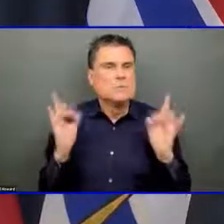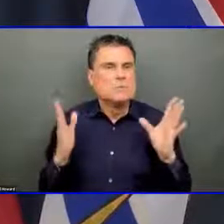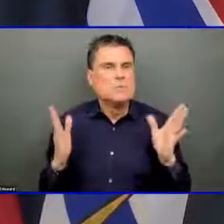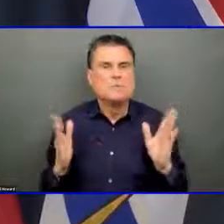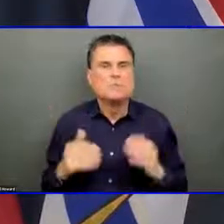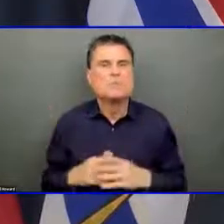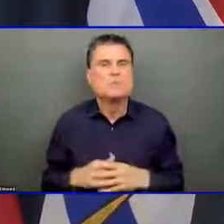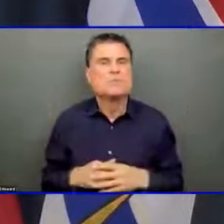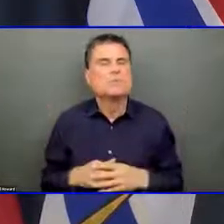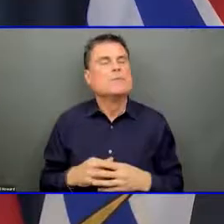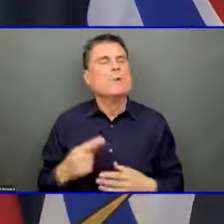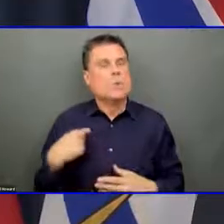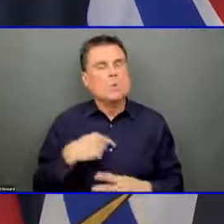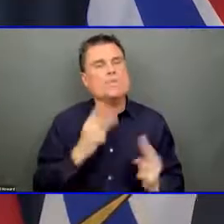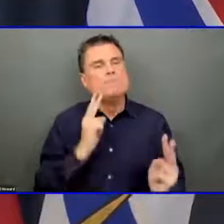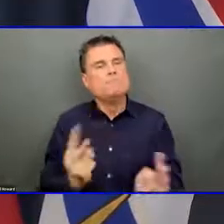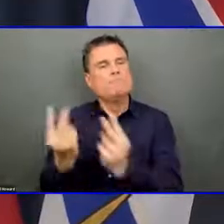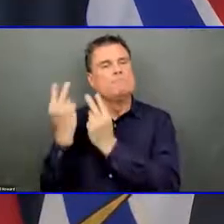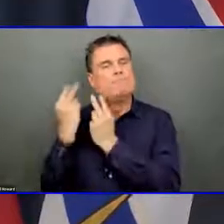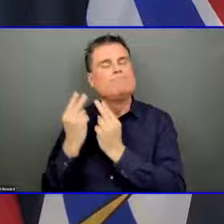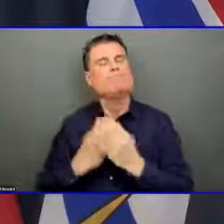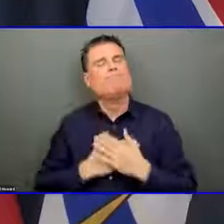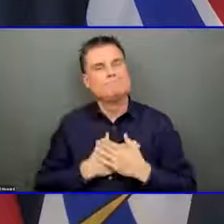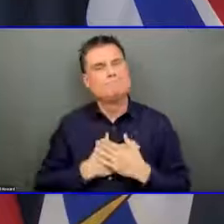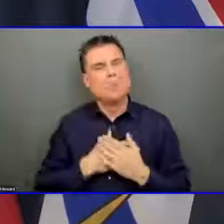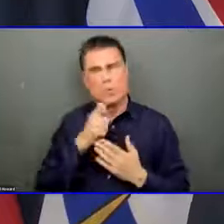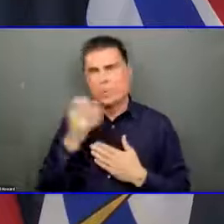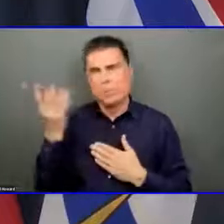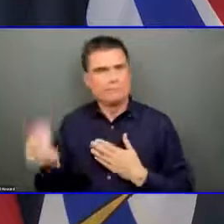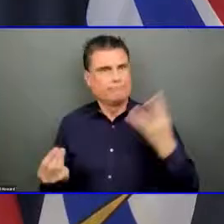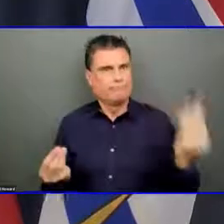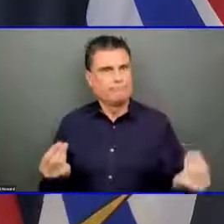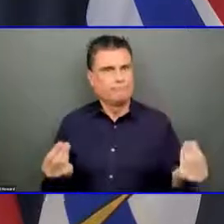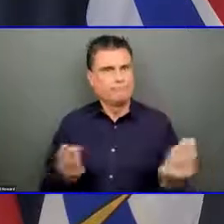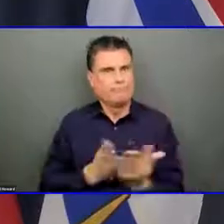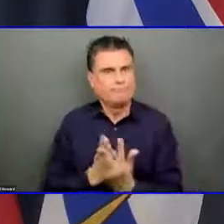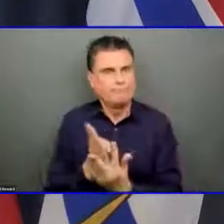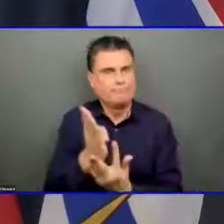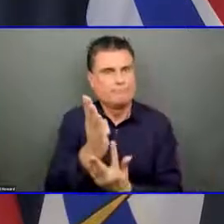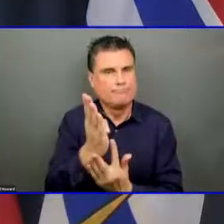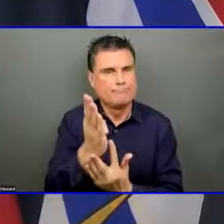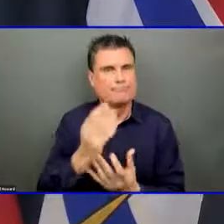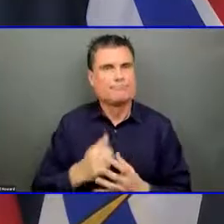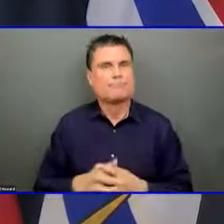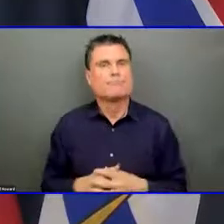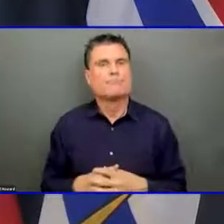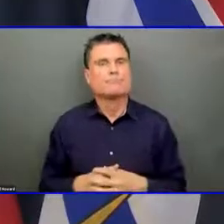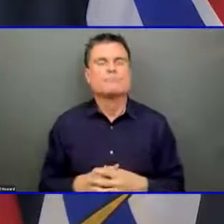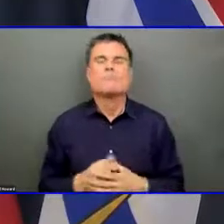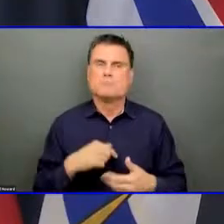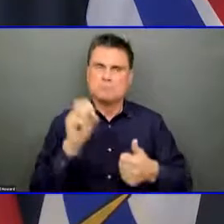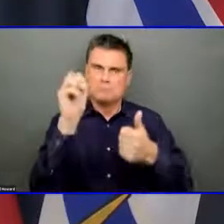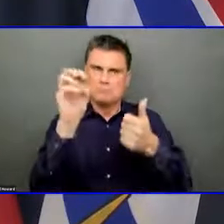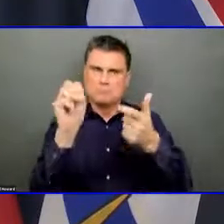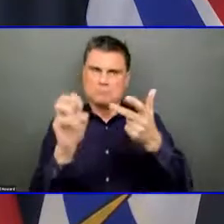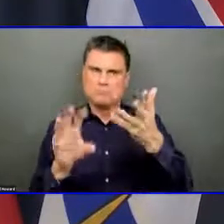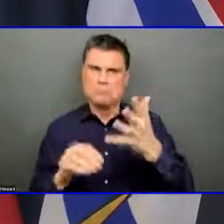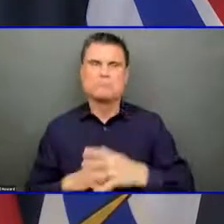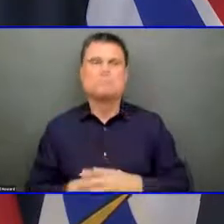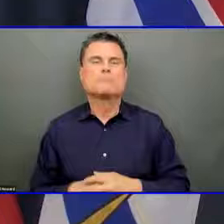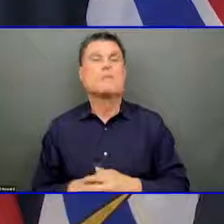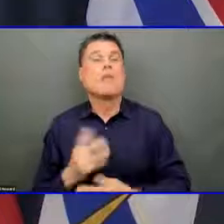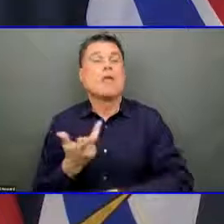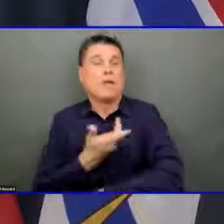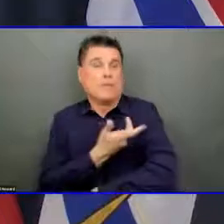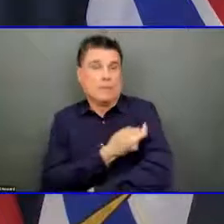to note a couple of things about vaccines and immunization clinics, and just to